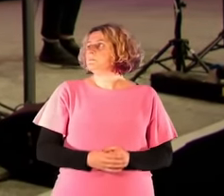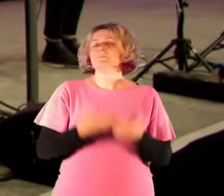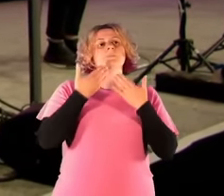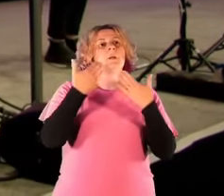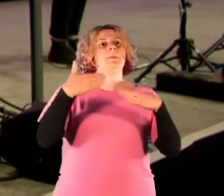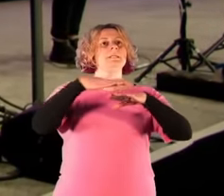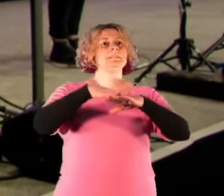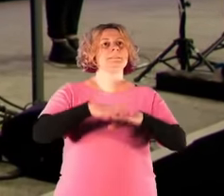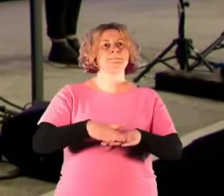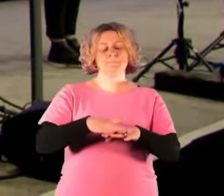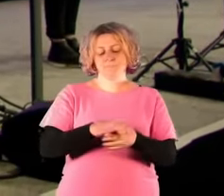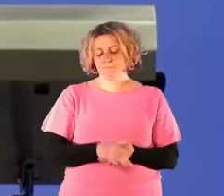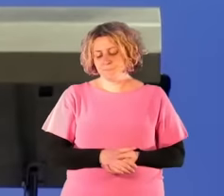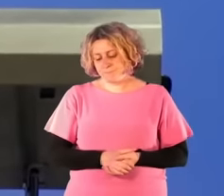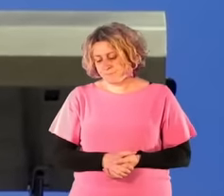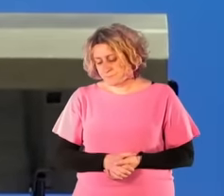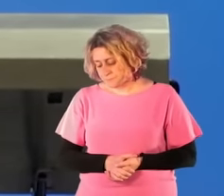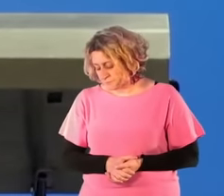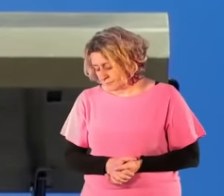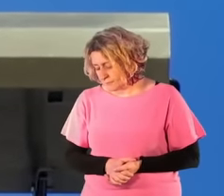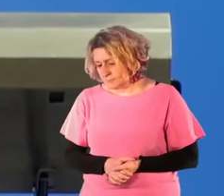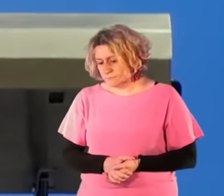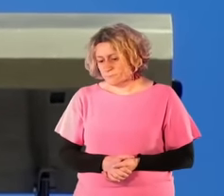Please take a seat.